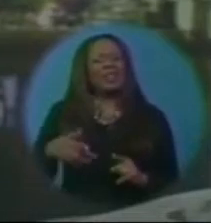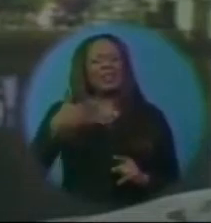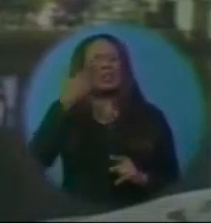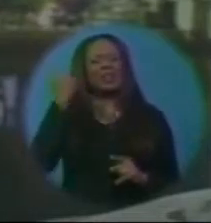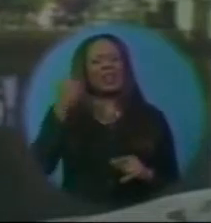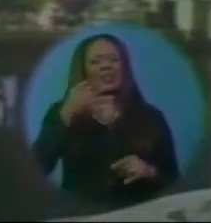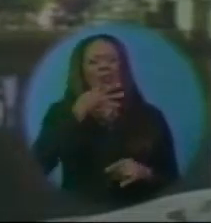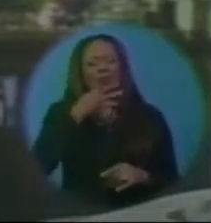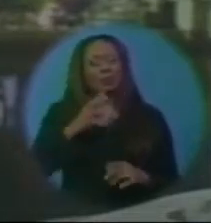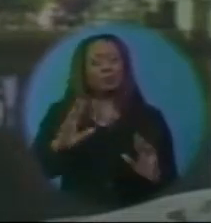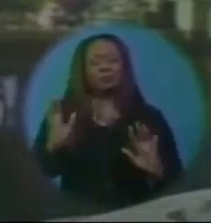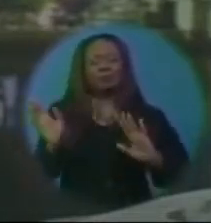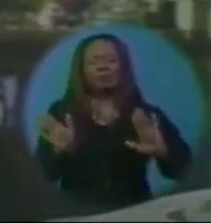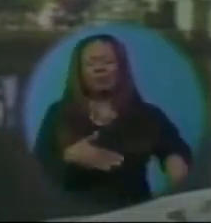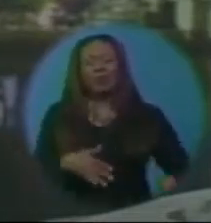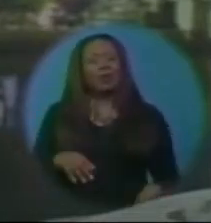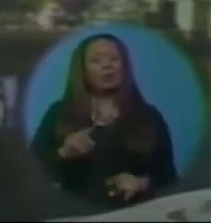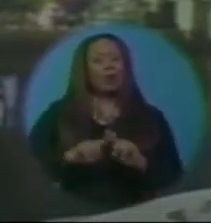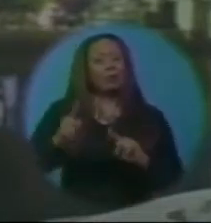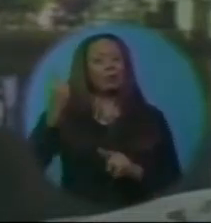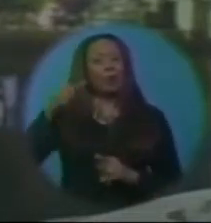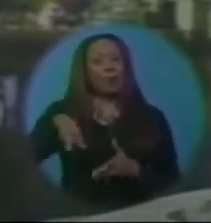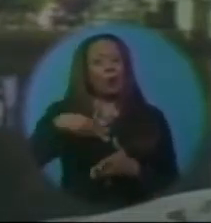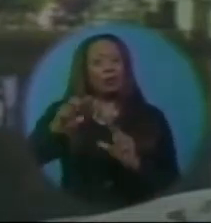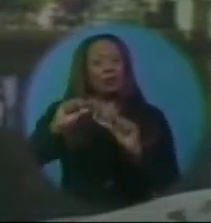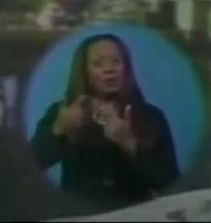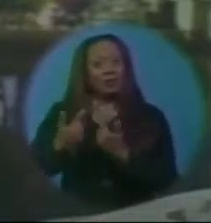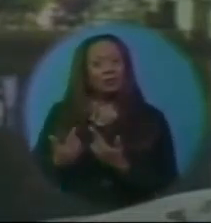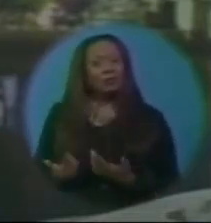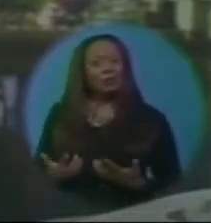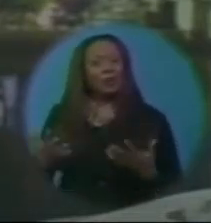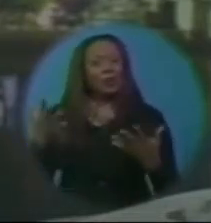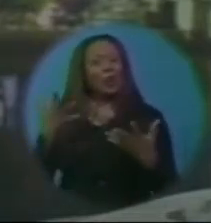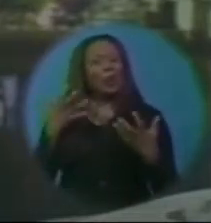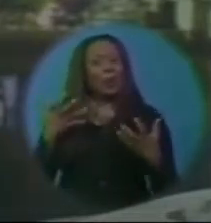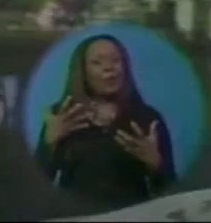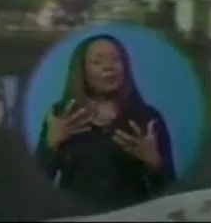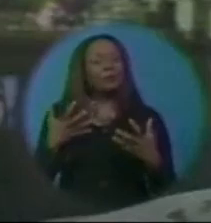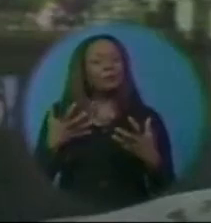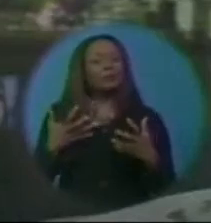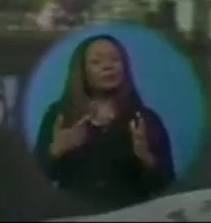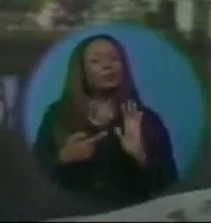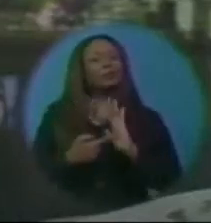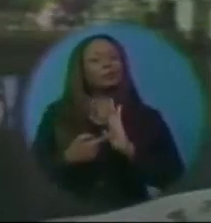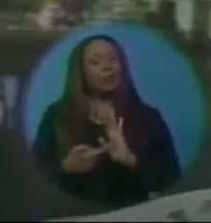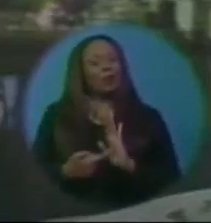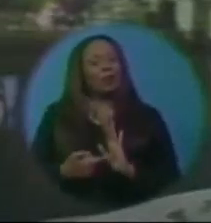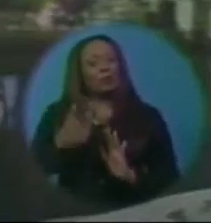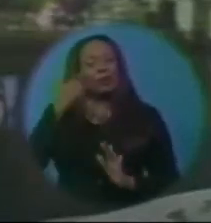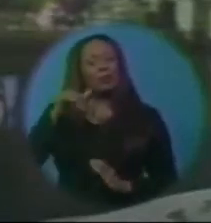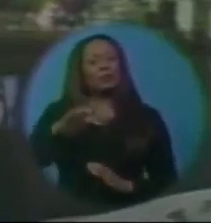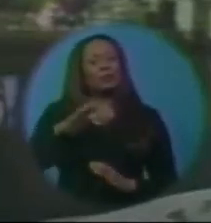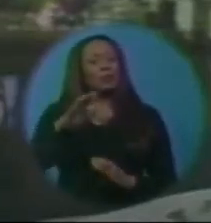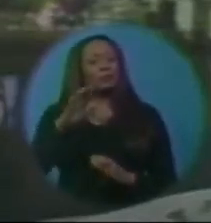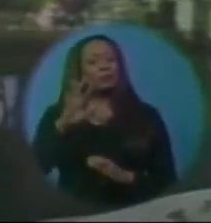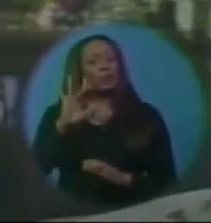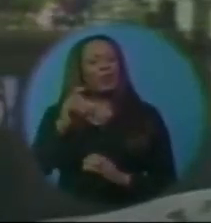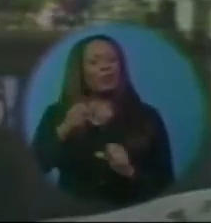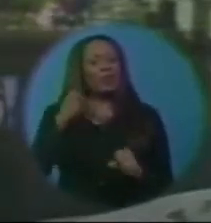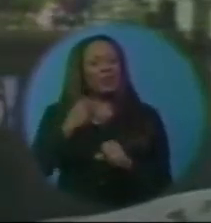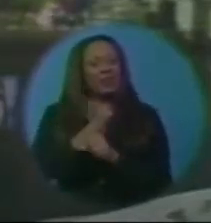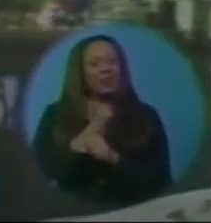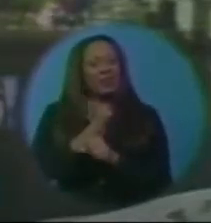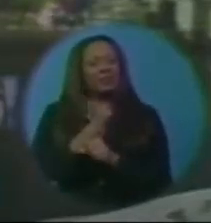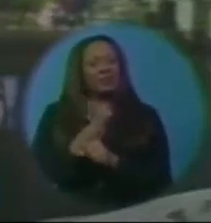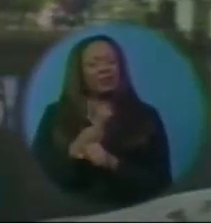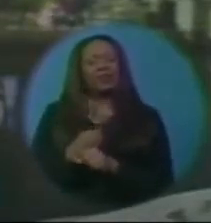local dance group has shown that it's anything but a passing trend, as it observes 25 years in the business. Now, that group is none